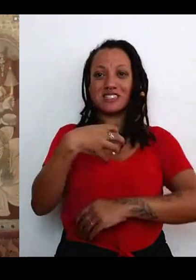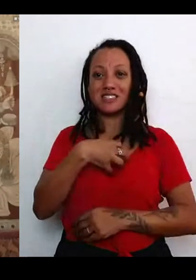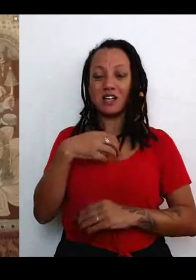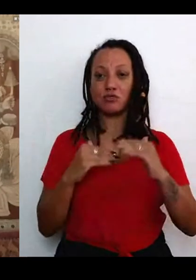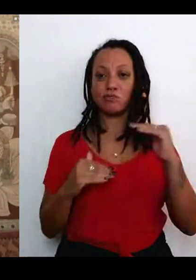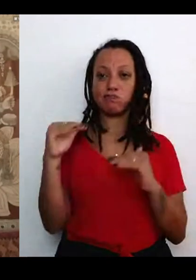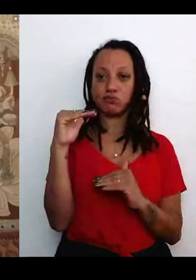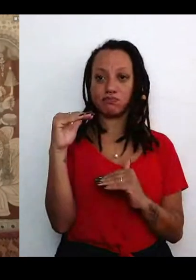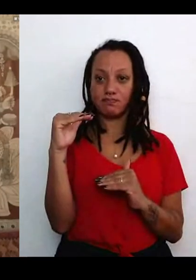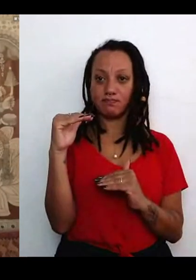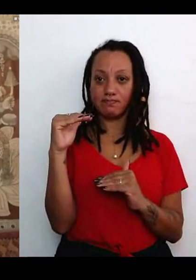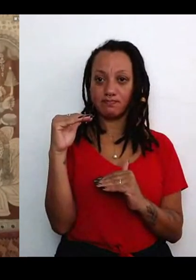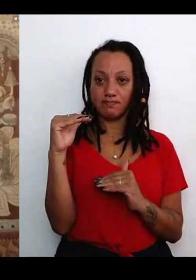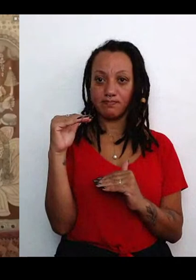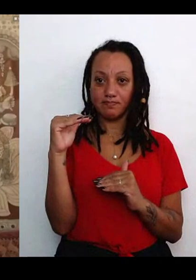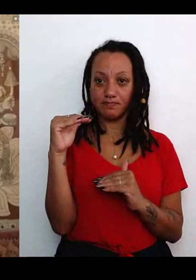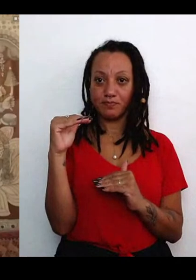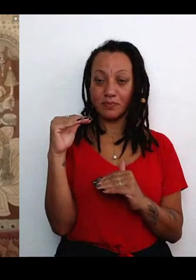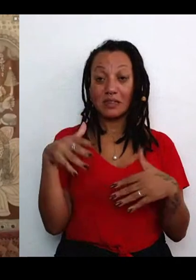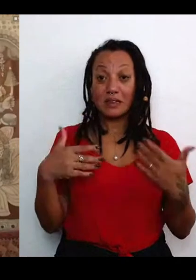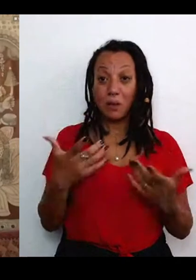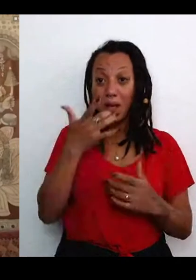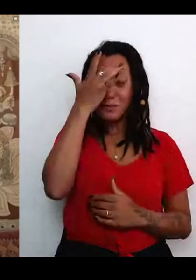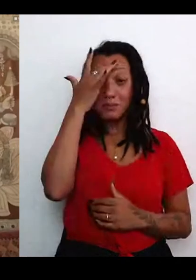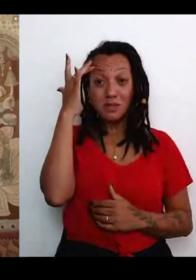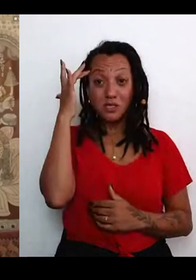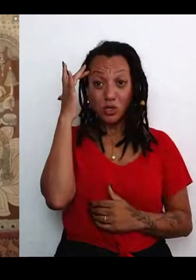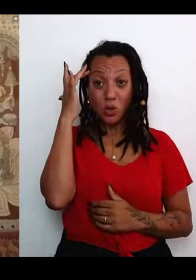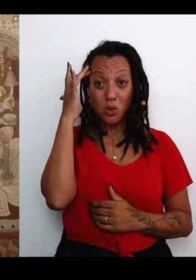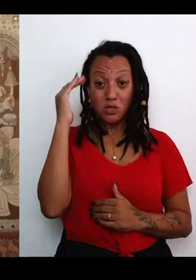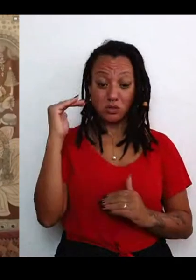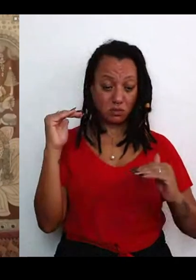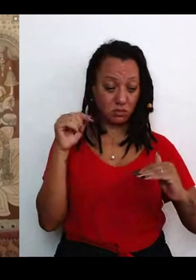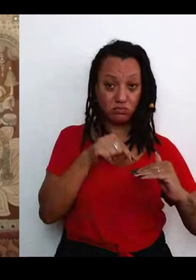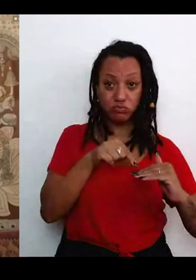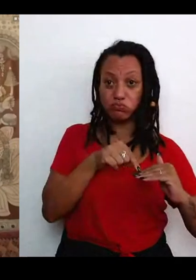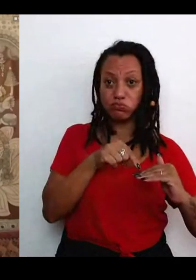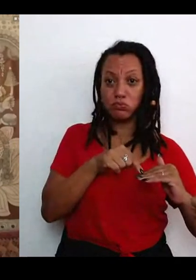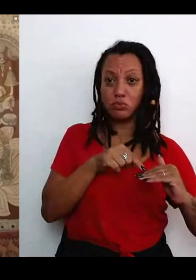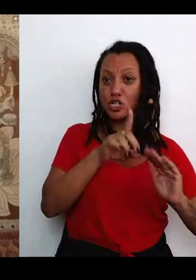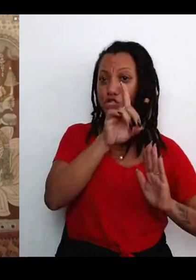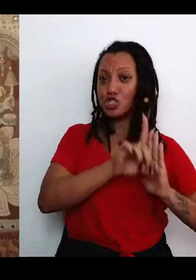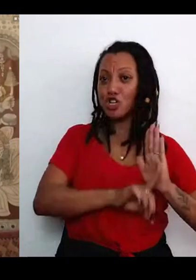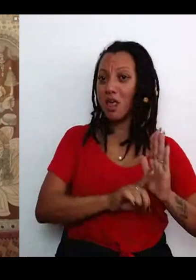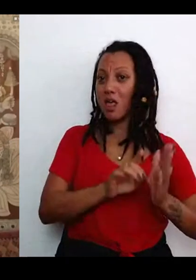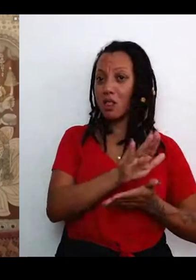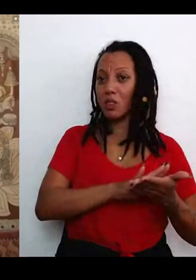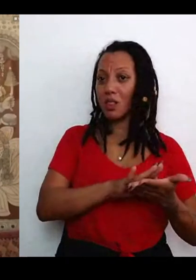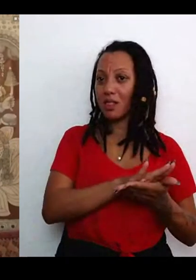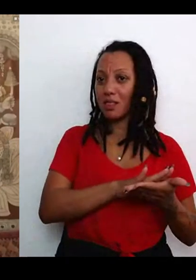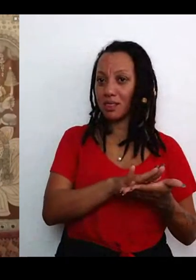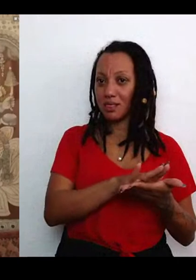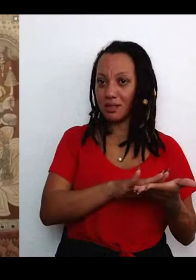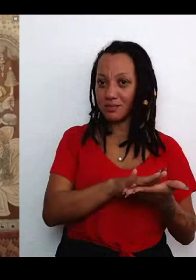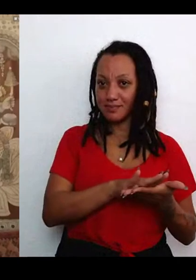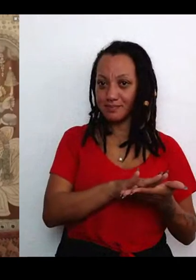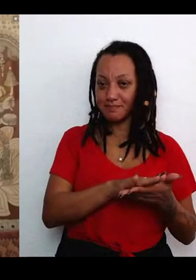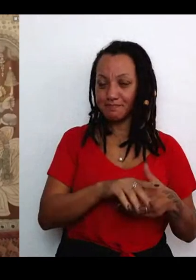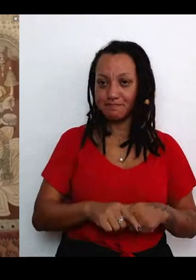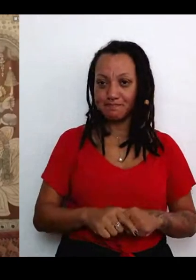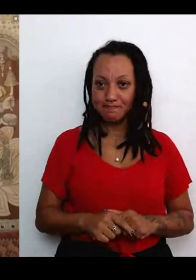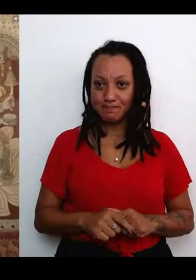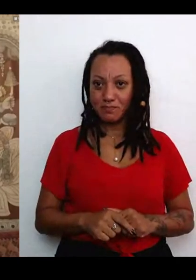resources in any way in our cultures we didn't have property rights what we had is use rights on forests on